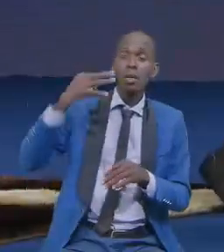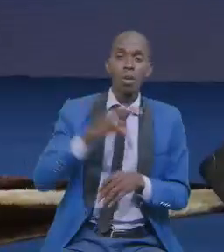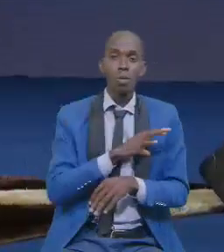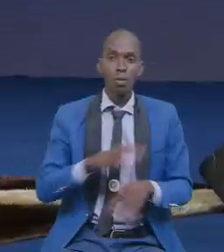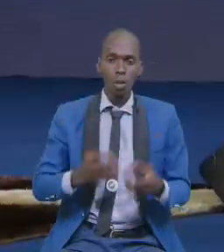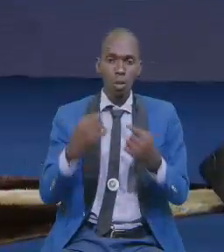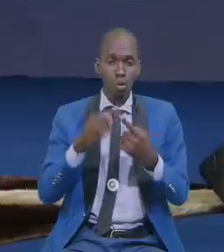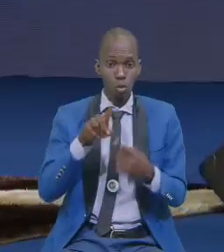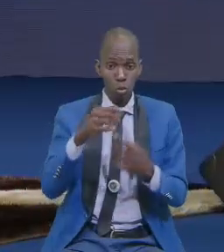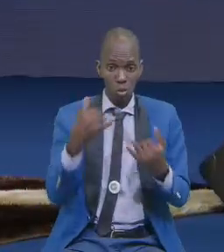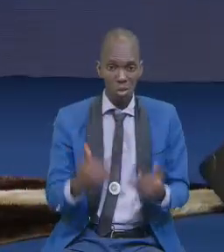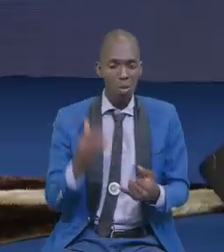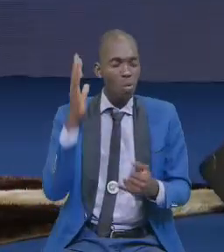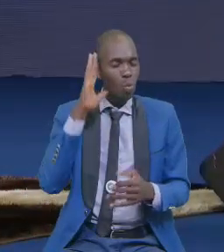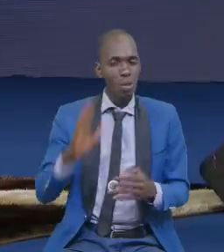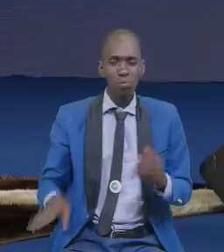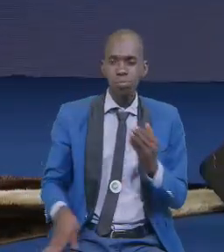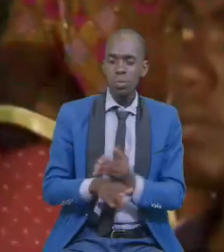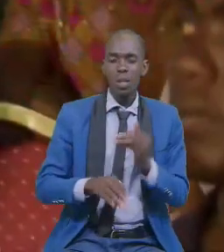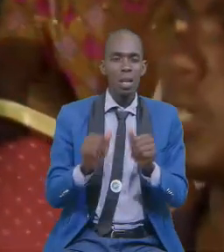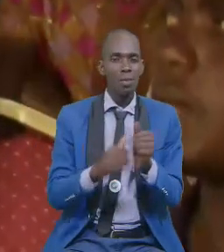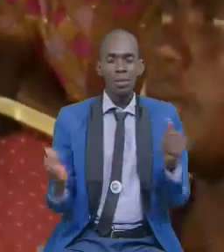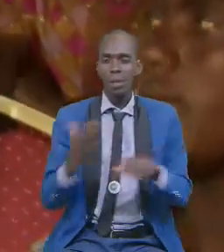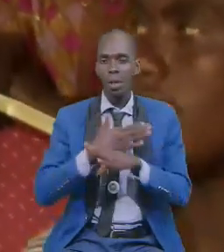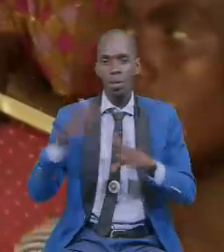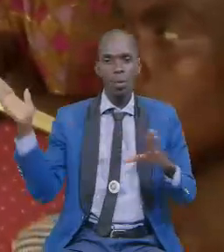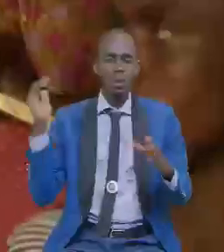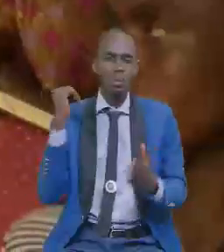tonight will drive everything away.